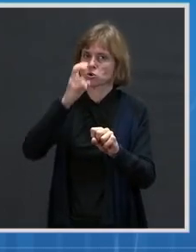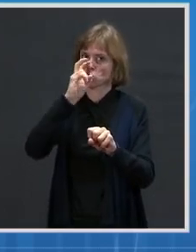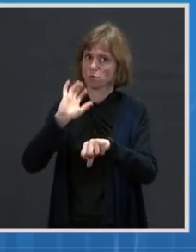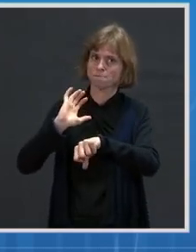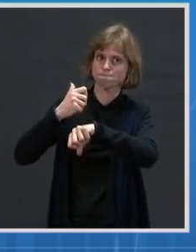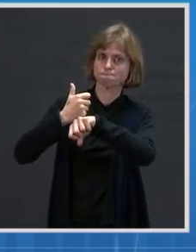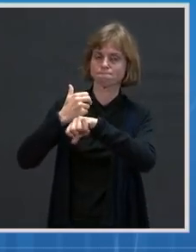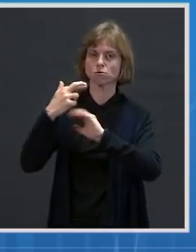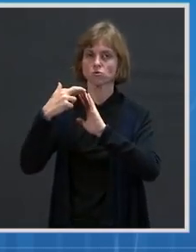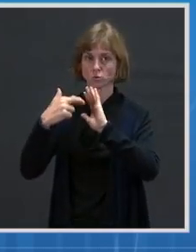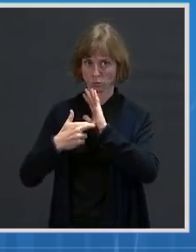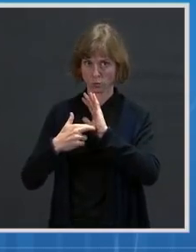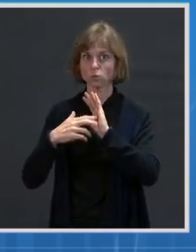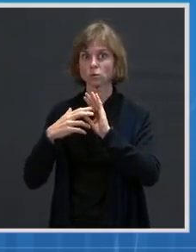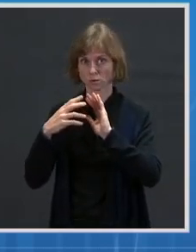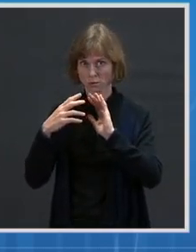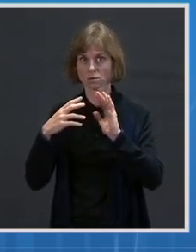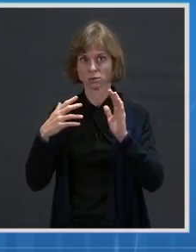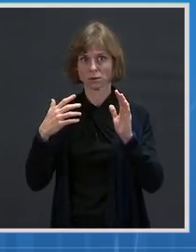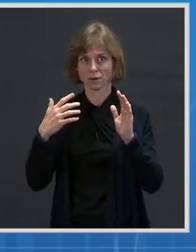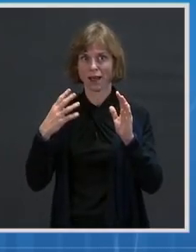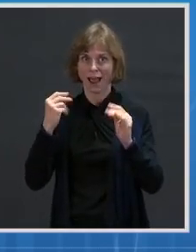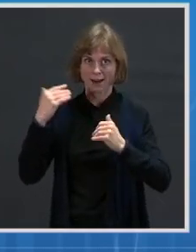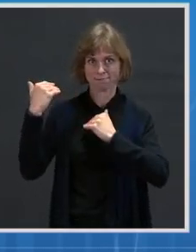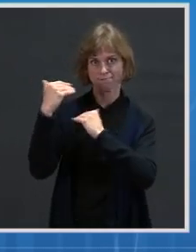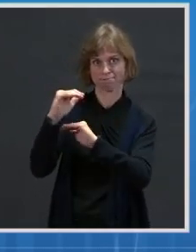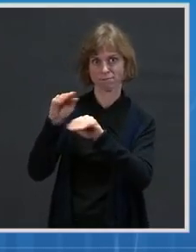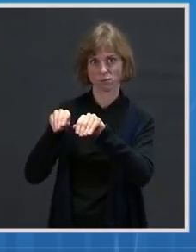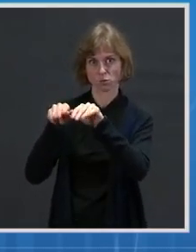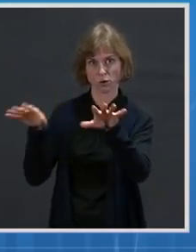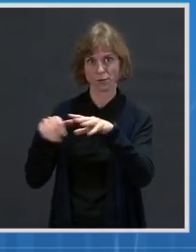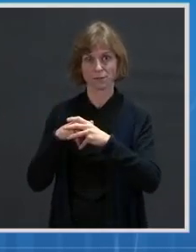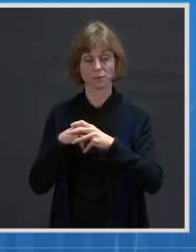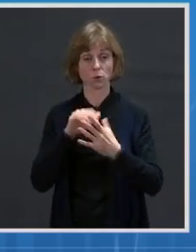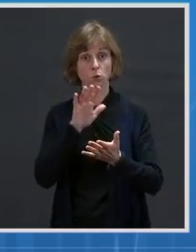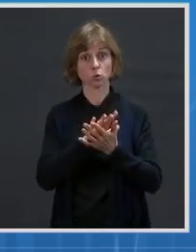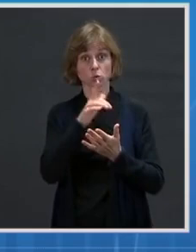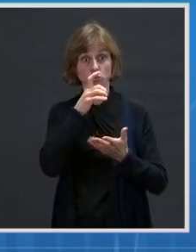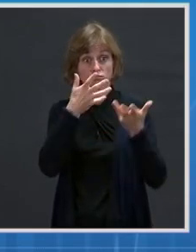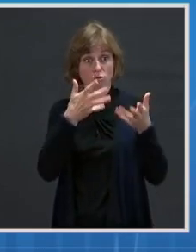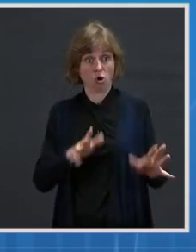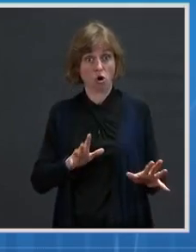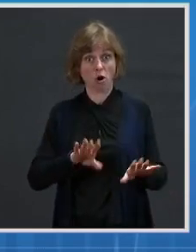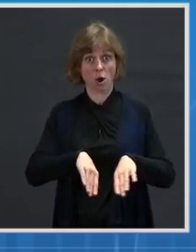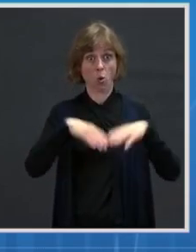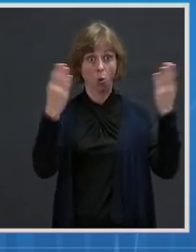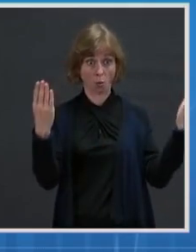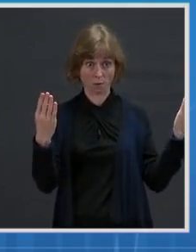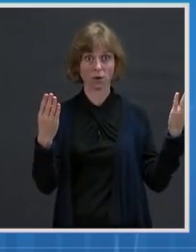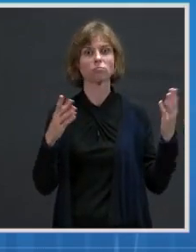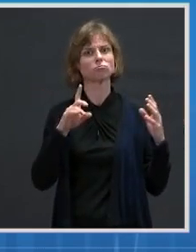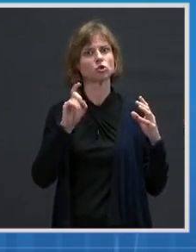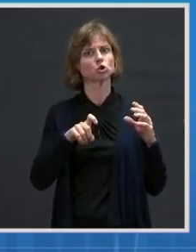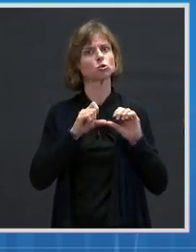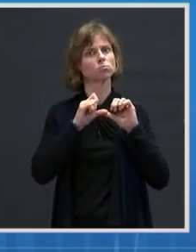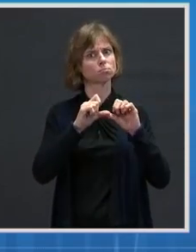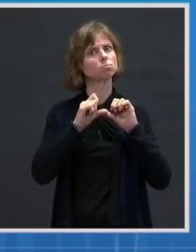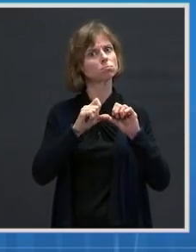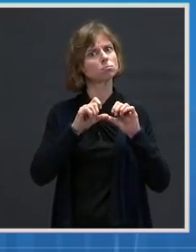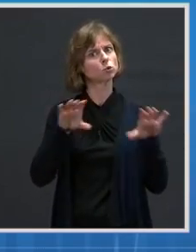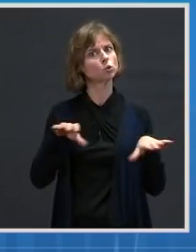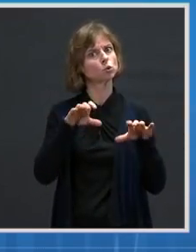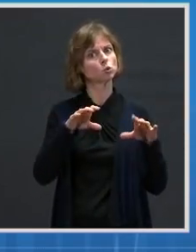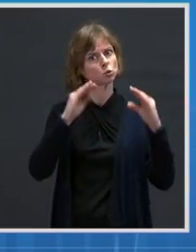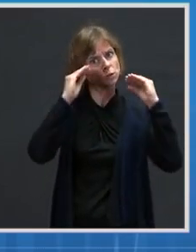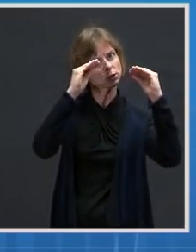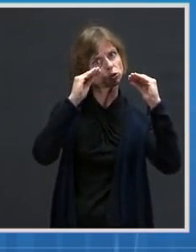mitigation measures and have few cases. Schools that are already open should continue to provide in-person instruction as long as cases